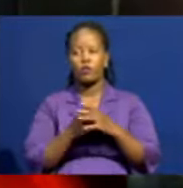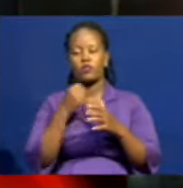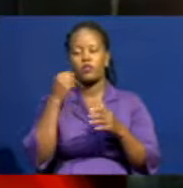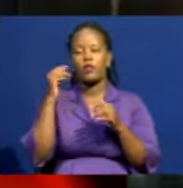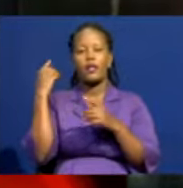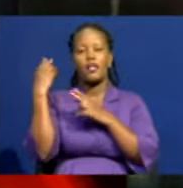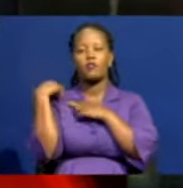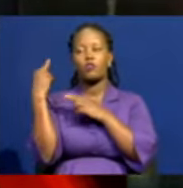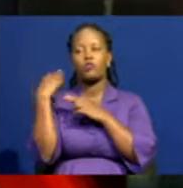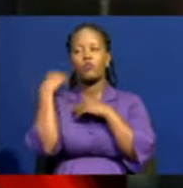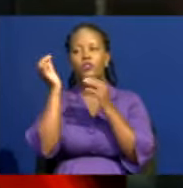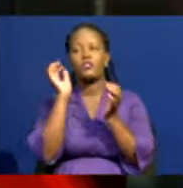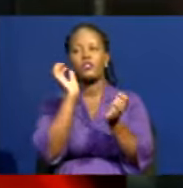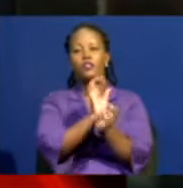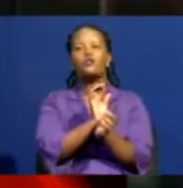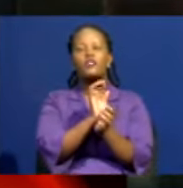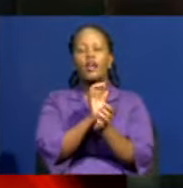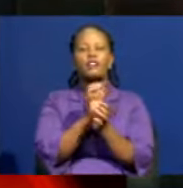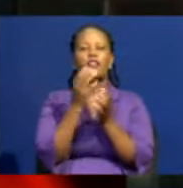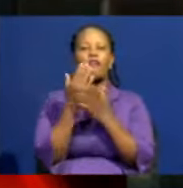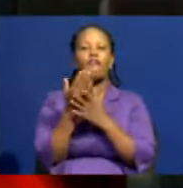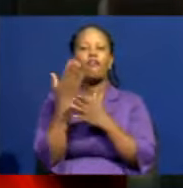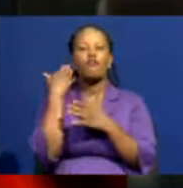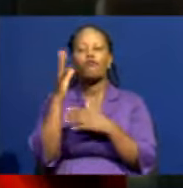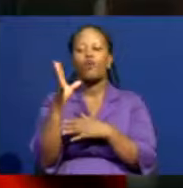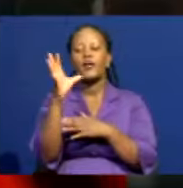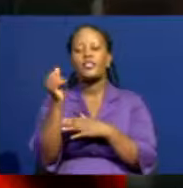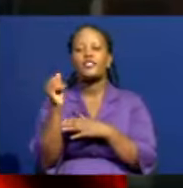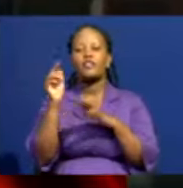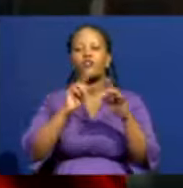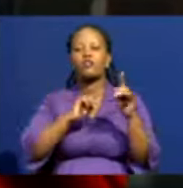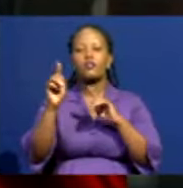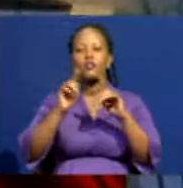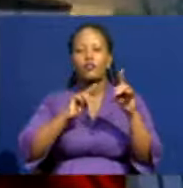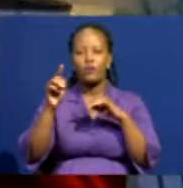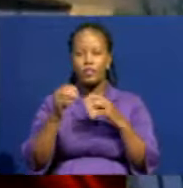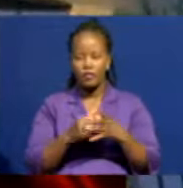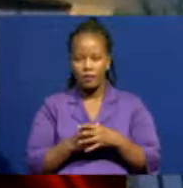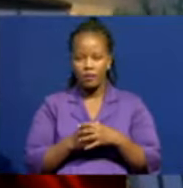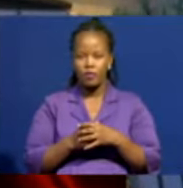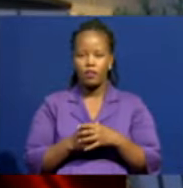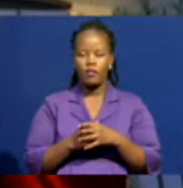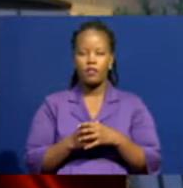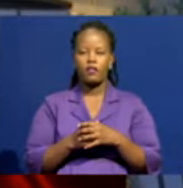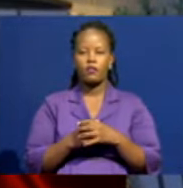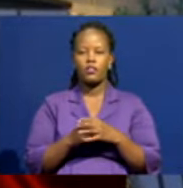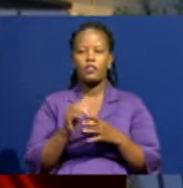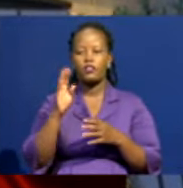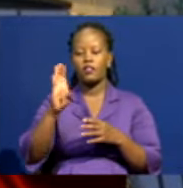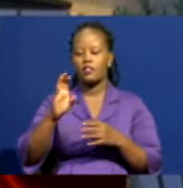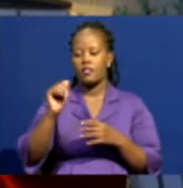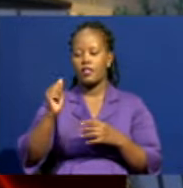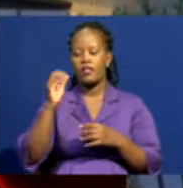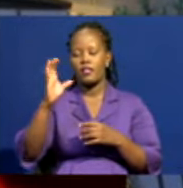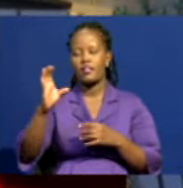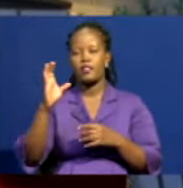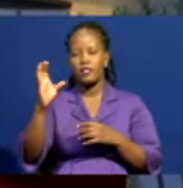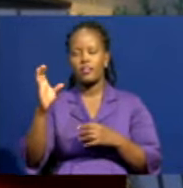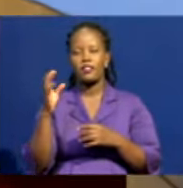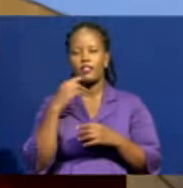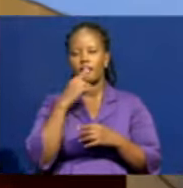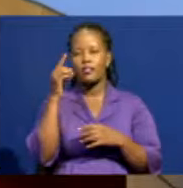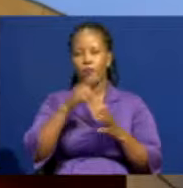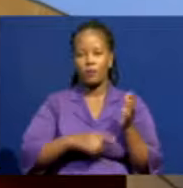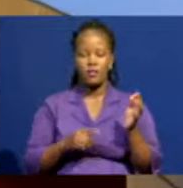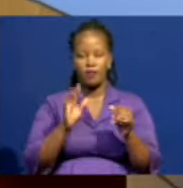charge former Ministry of Tourism officials. EACC's probe revealed how some